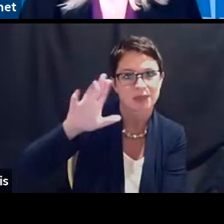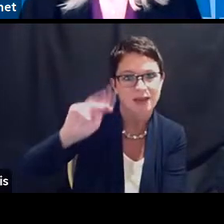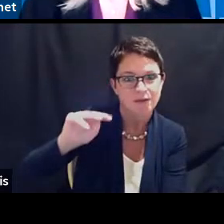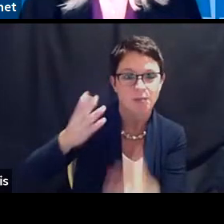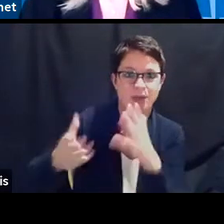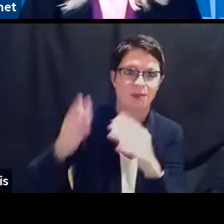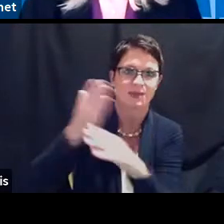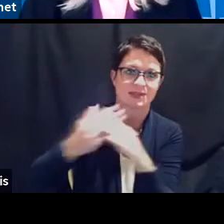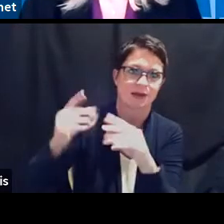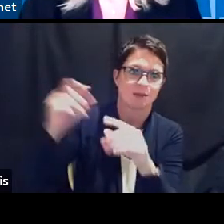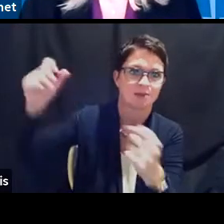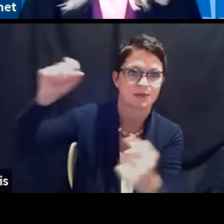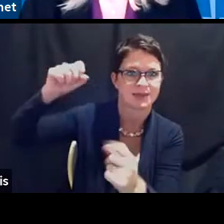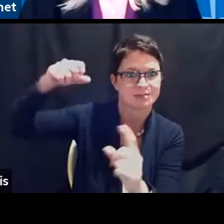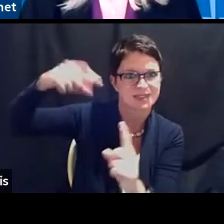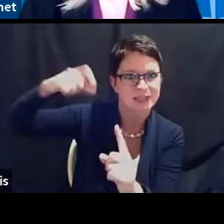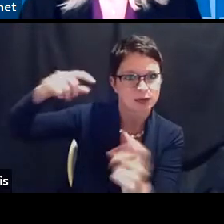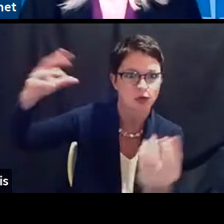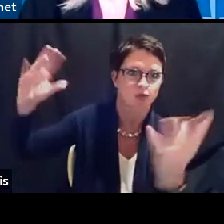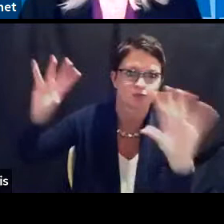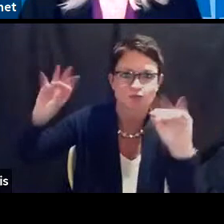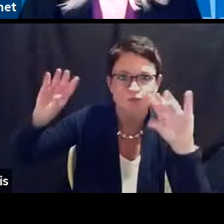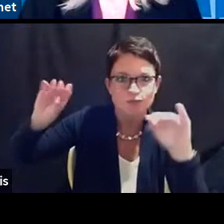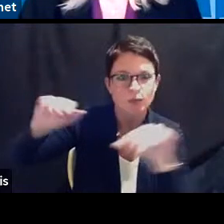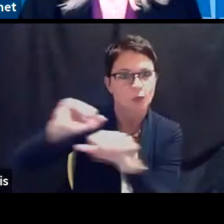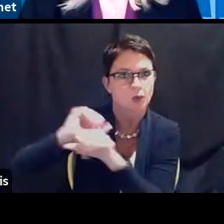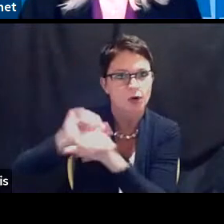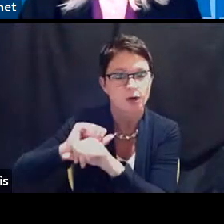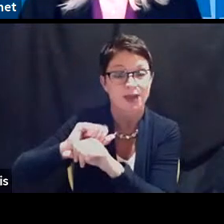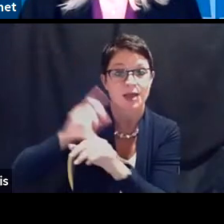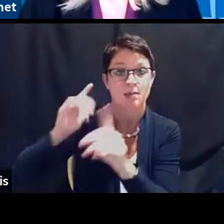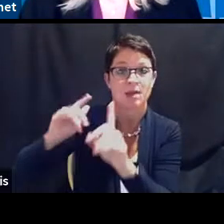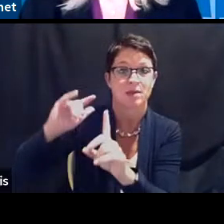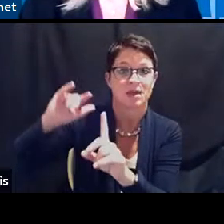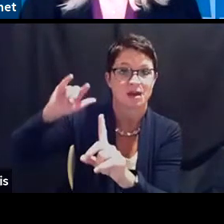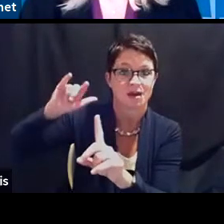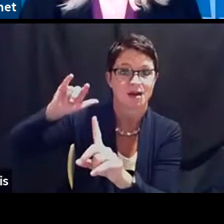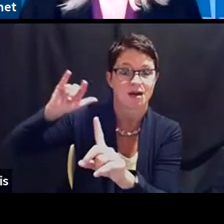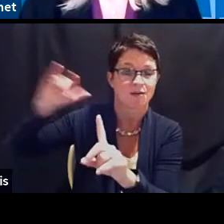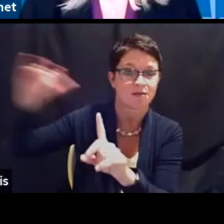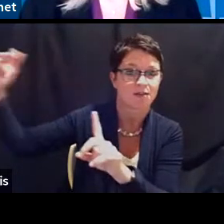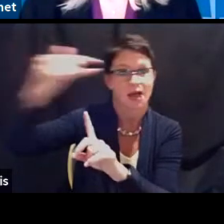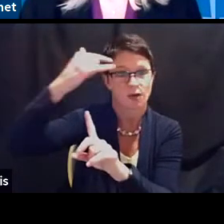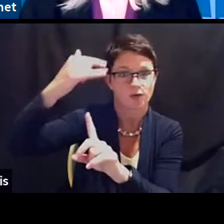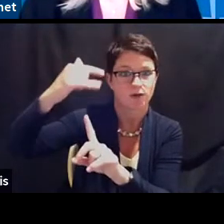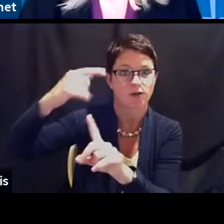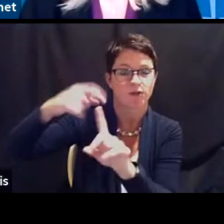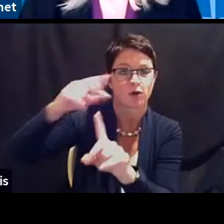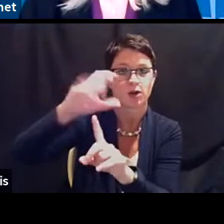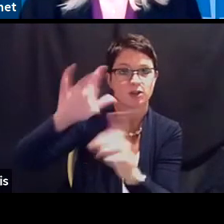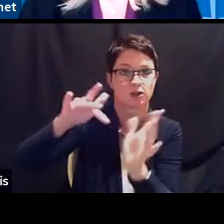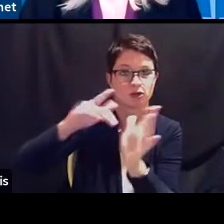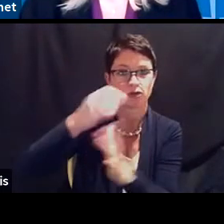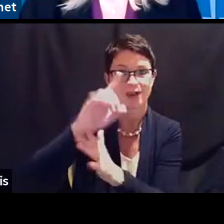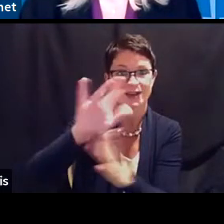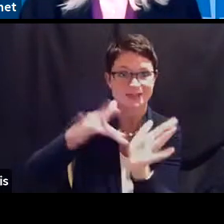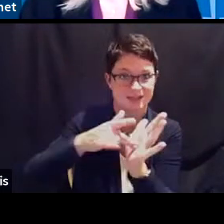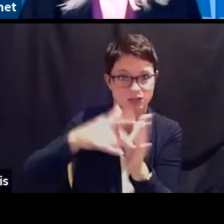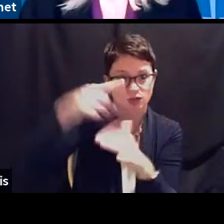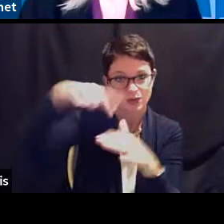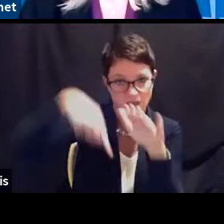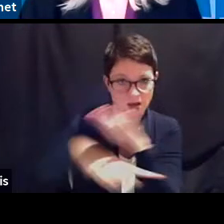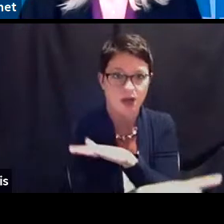some, signaling work, and maybe you could do a flyover that goes over the Grand Central and then, would go under